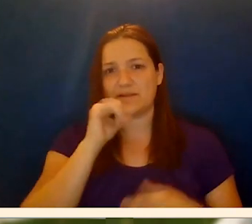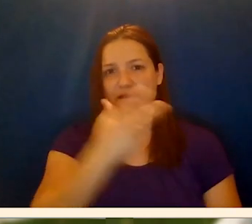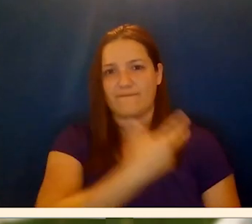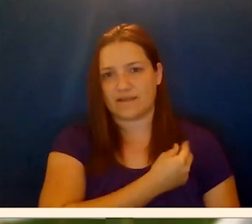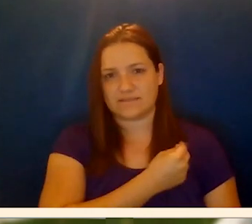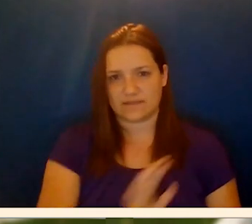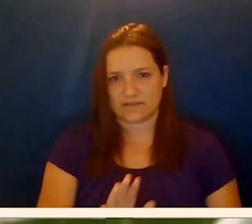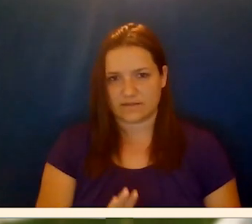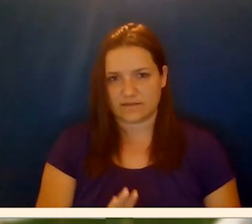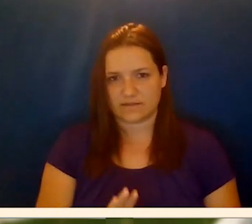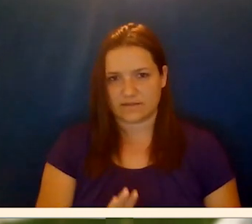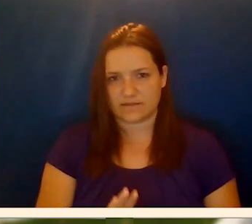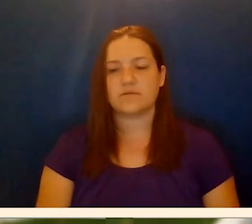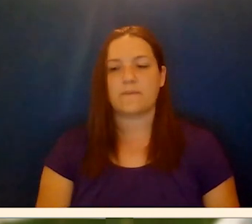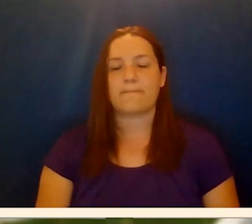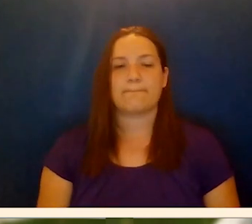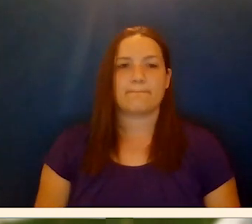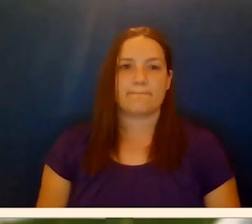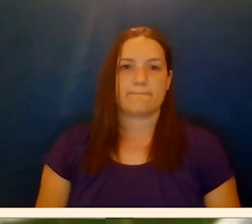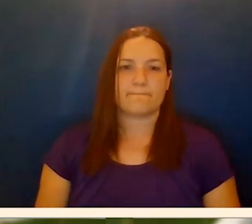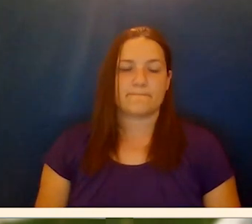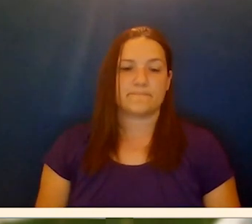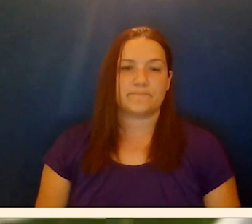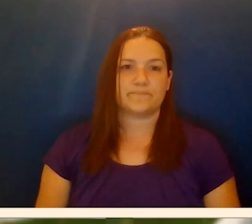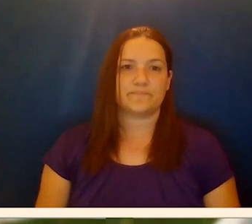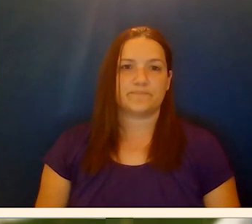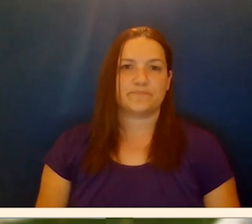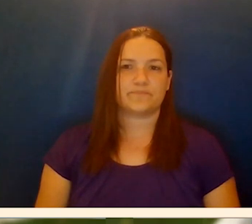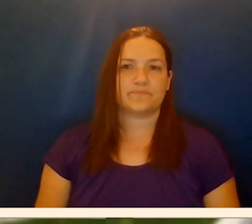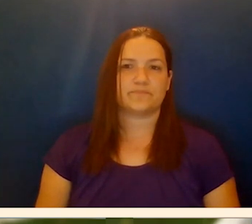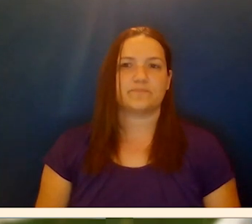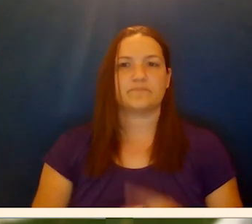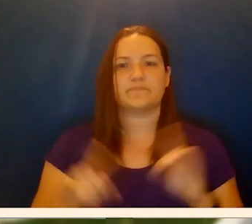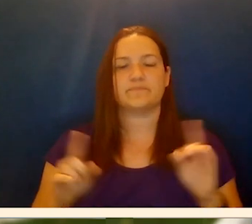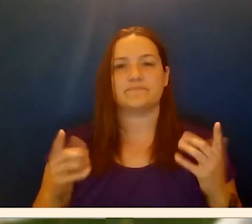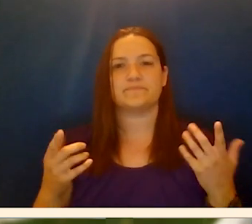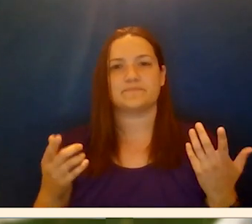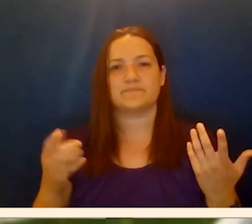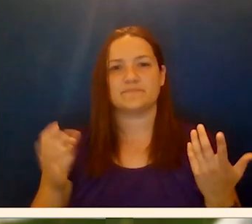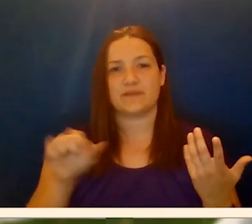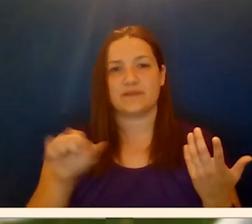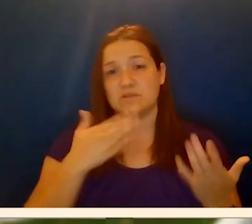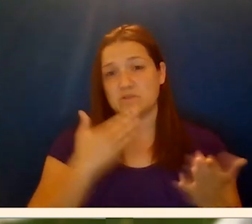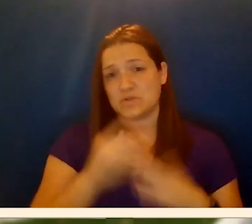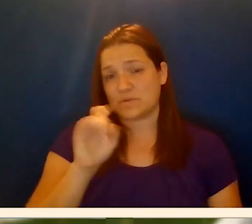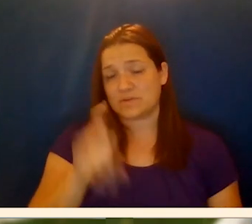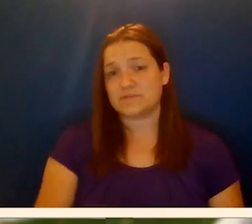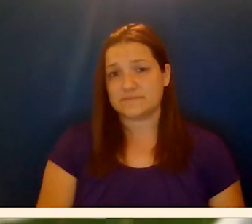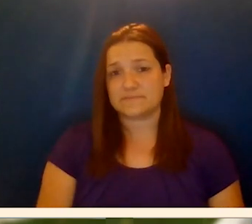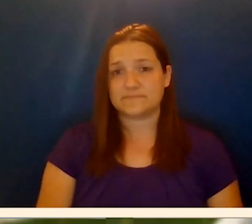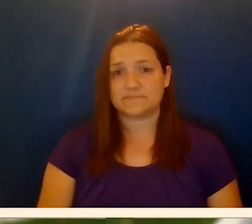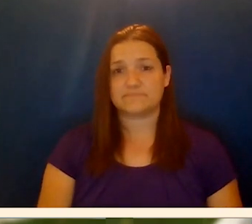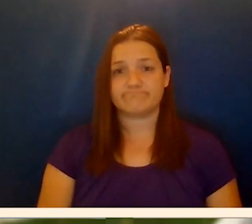Okay. But yeah, that's a good question. We would generally